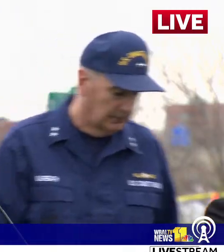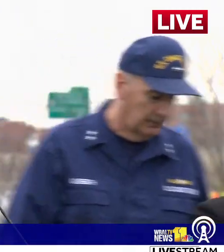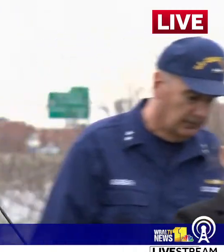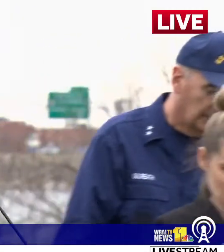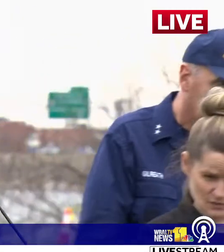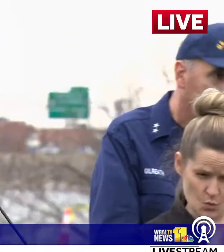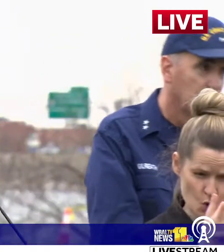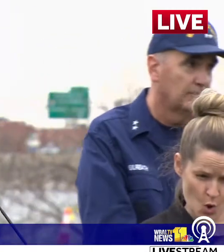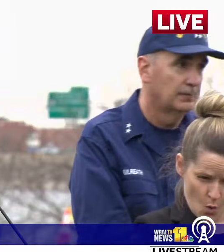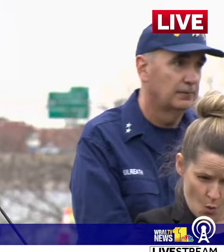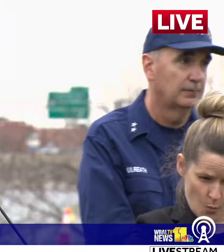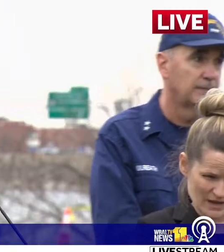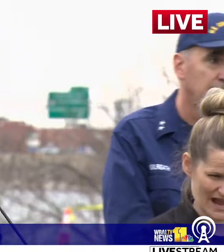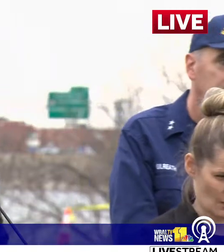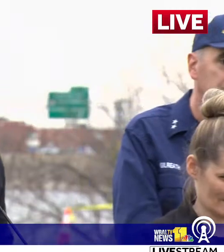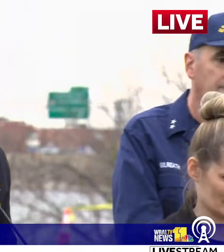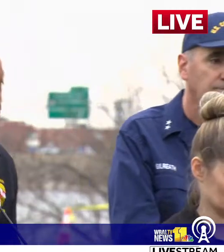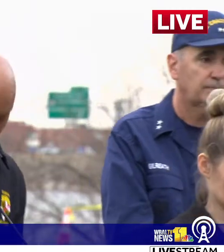safely.